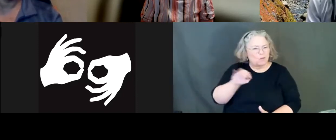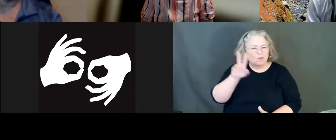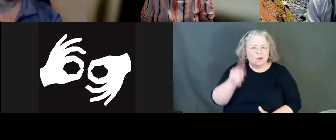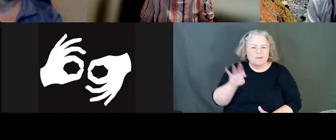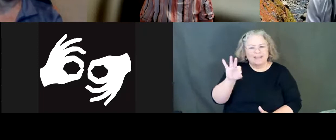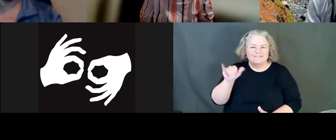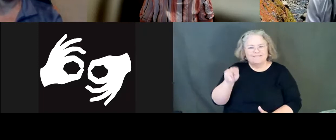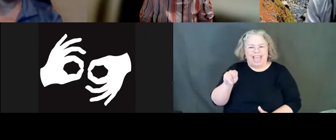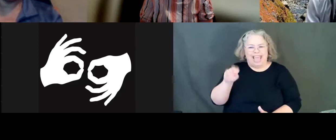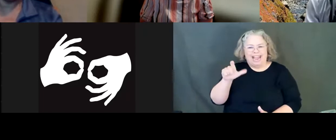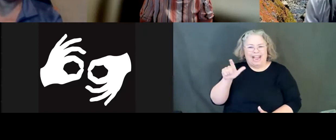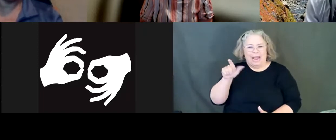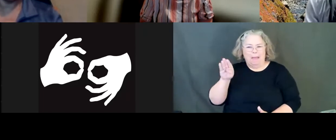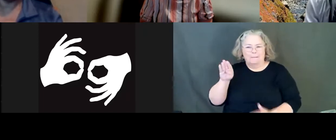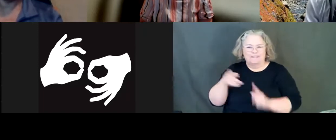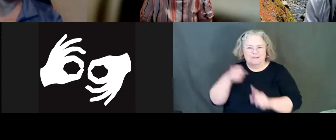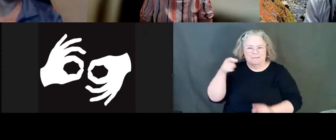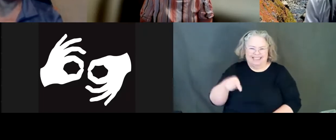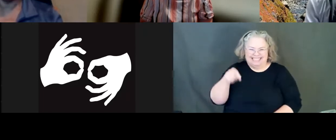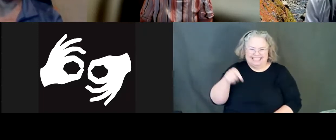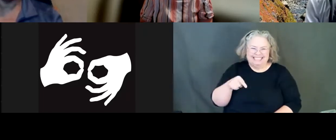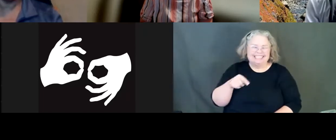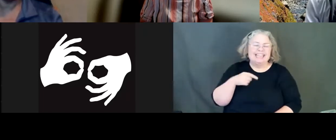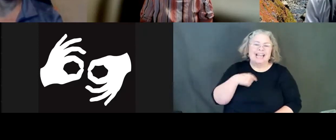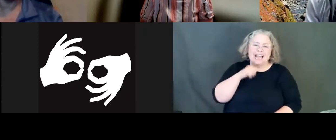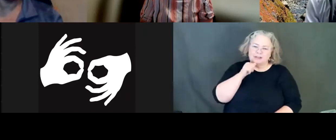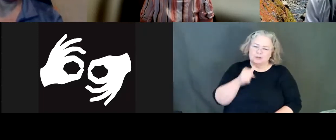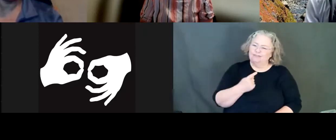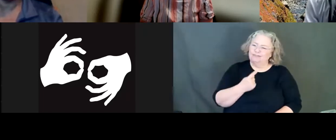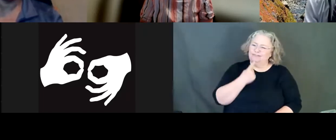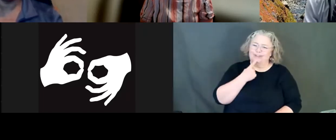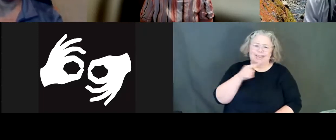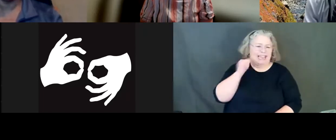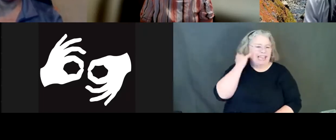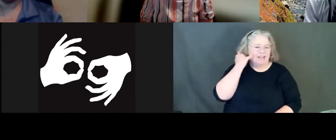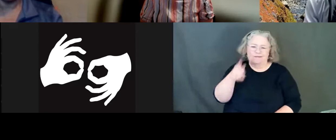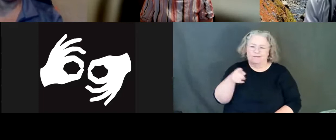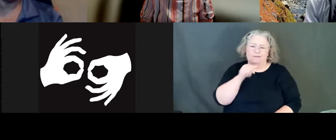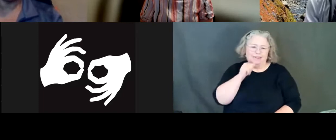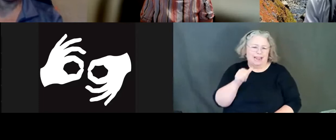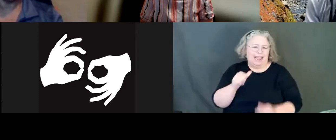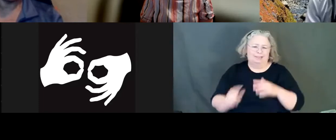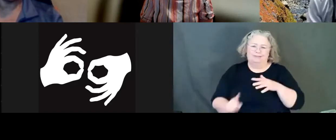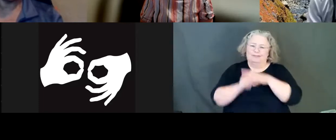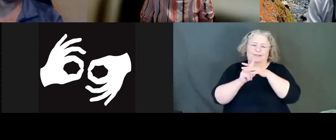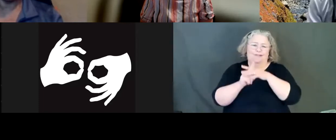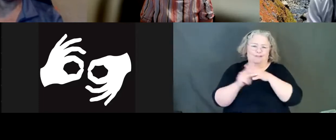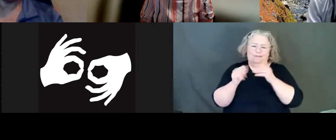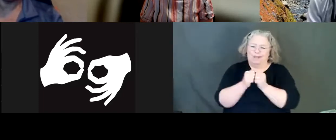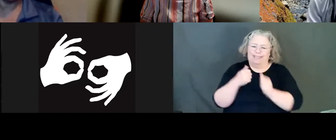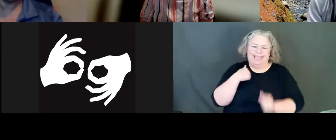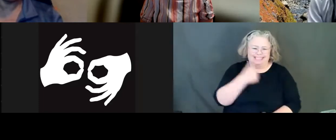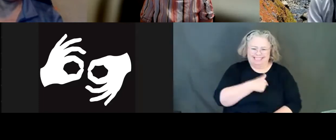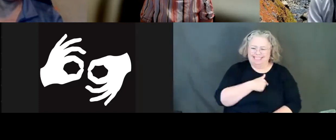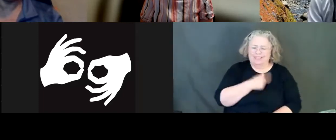club from this, and I'm sure they would be very disappointed if you were not on with us. We